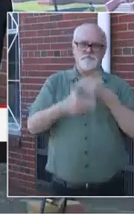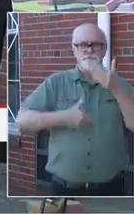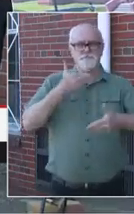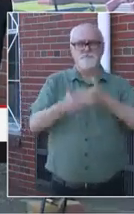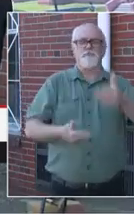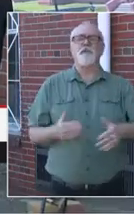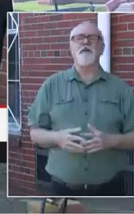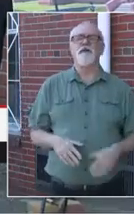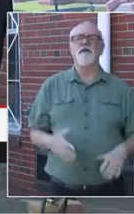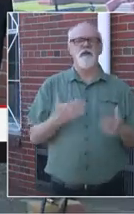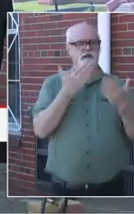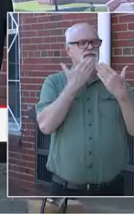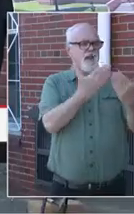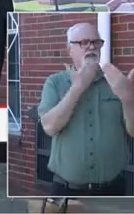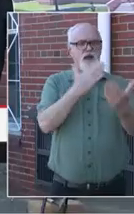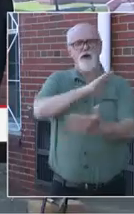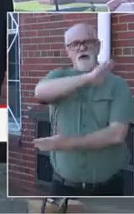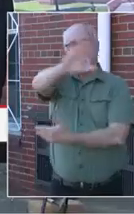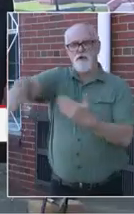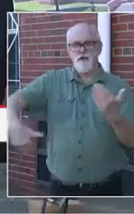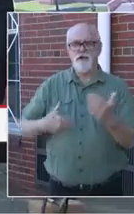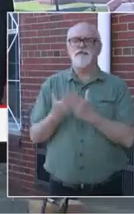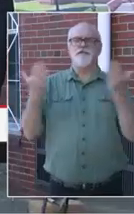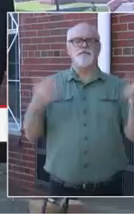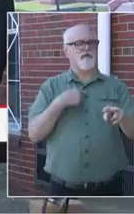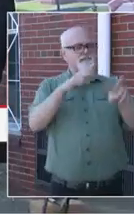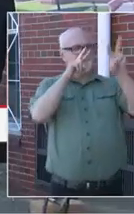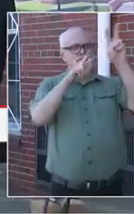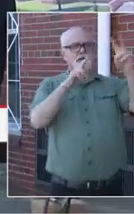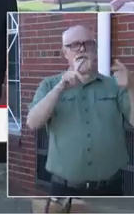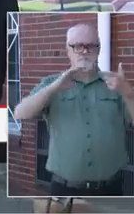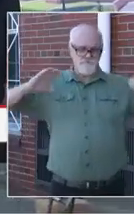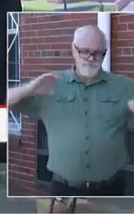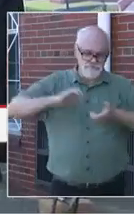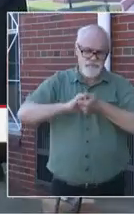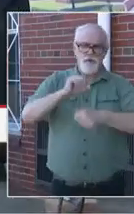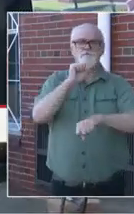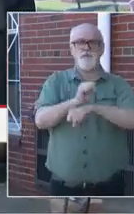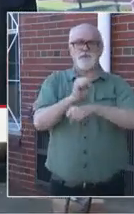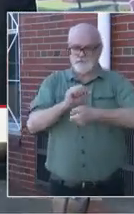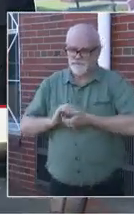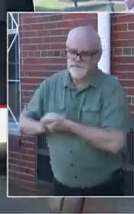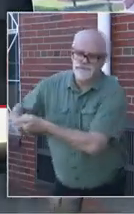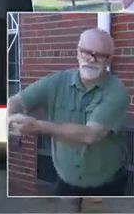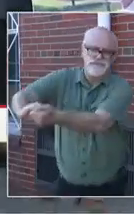So thank you all for being here, and I look forward to all the work ahead. Thank you.